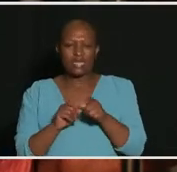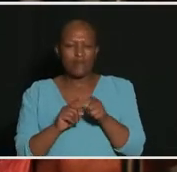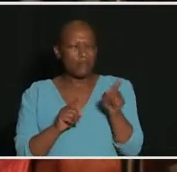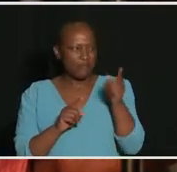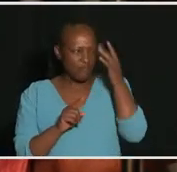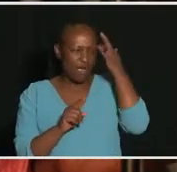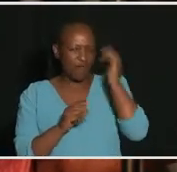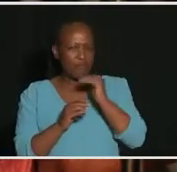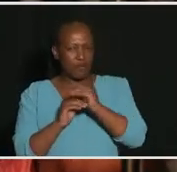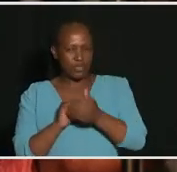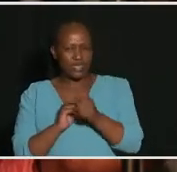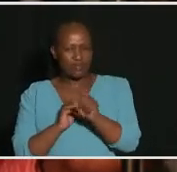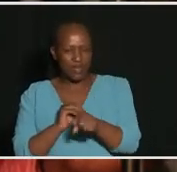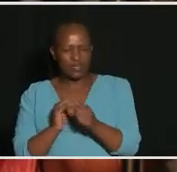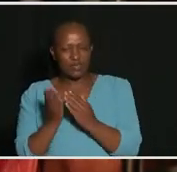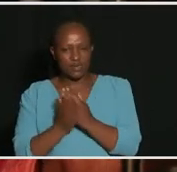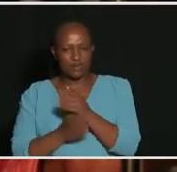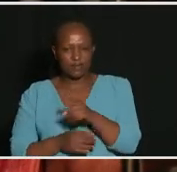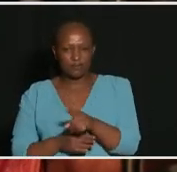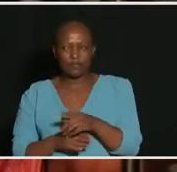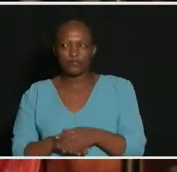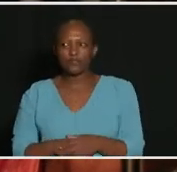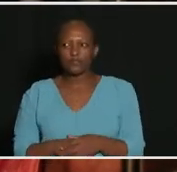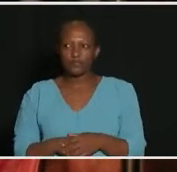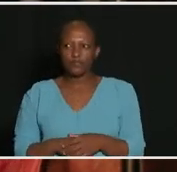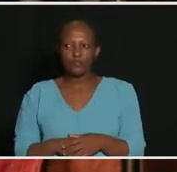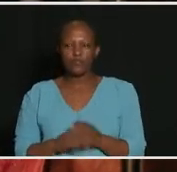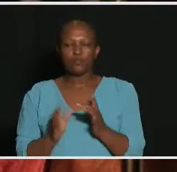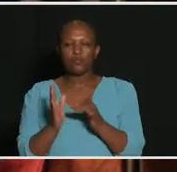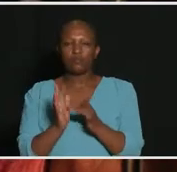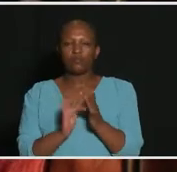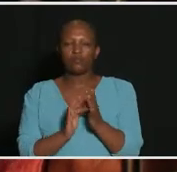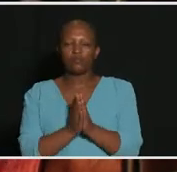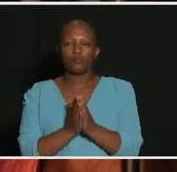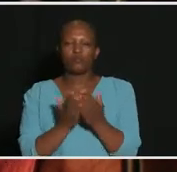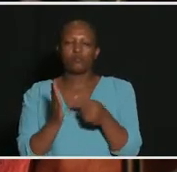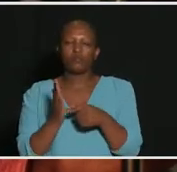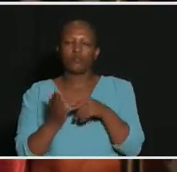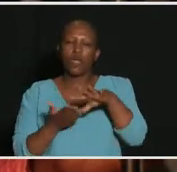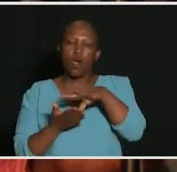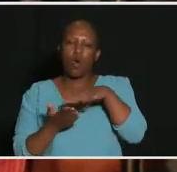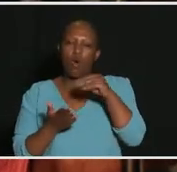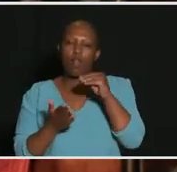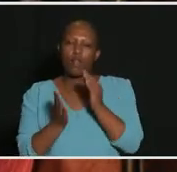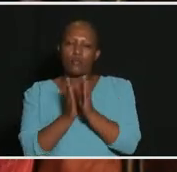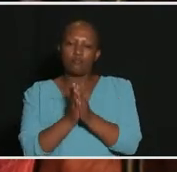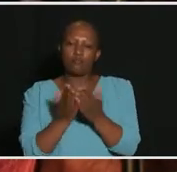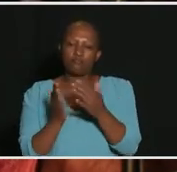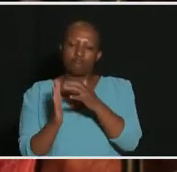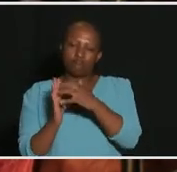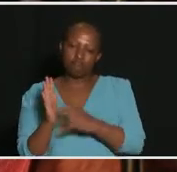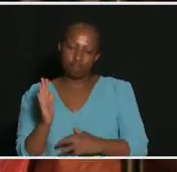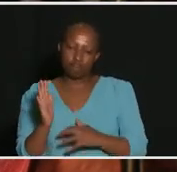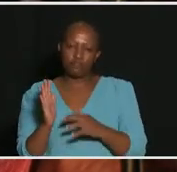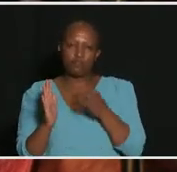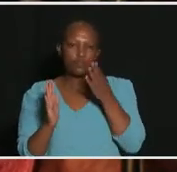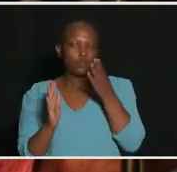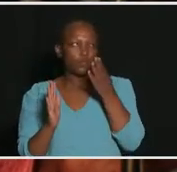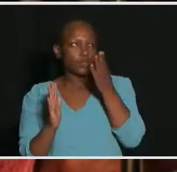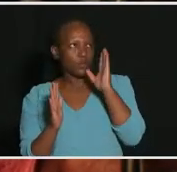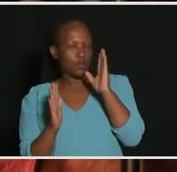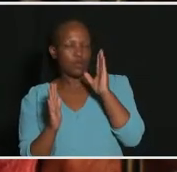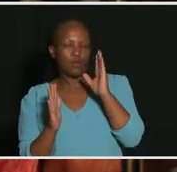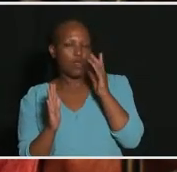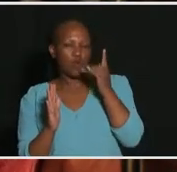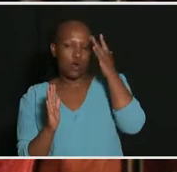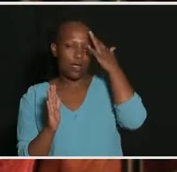well the authority of Holy Scripture the word of the Living God omnipresent and omniscient God it is not government